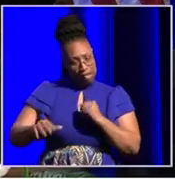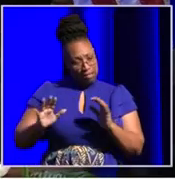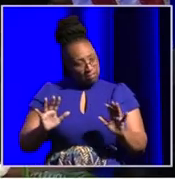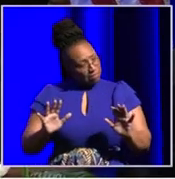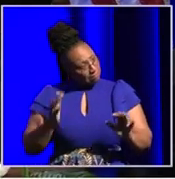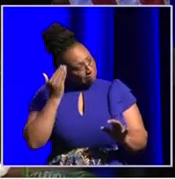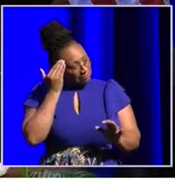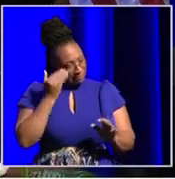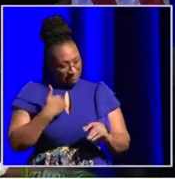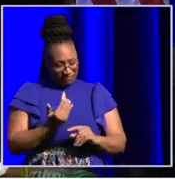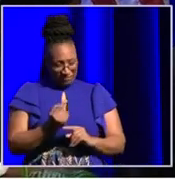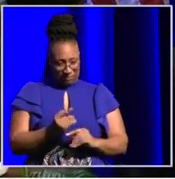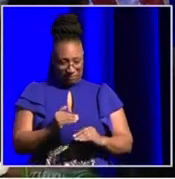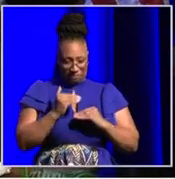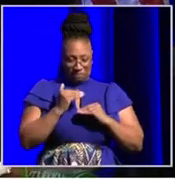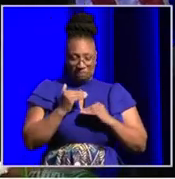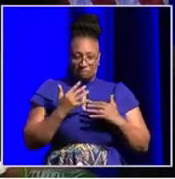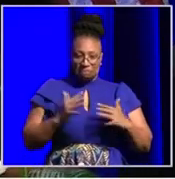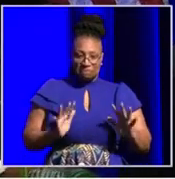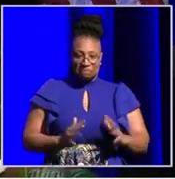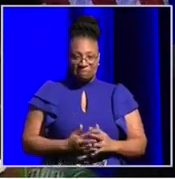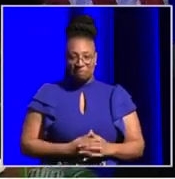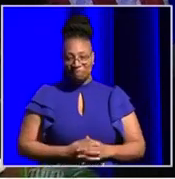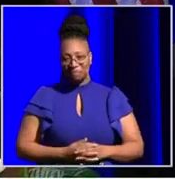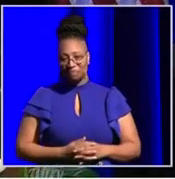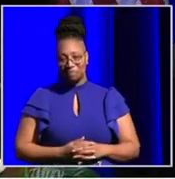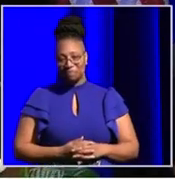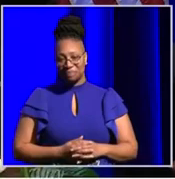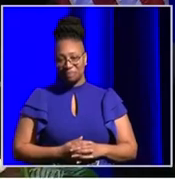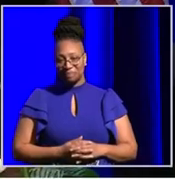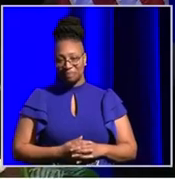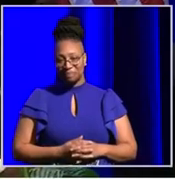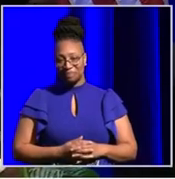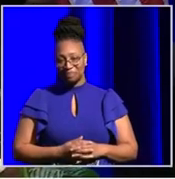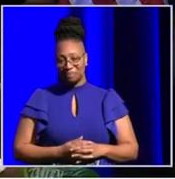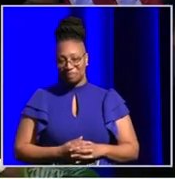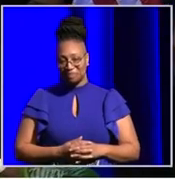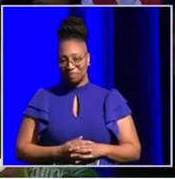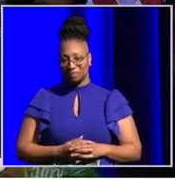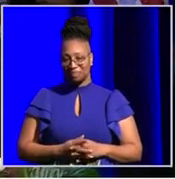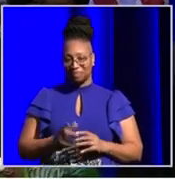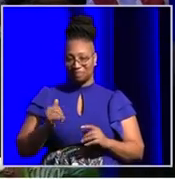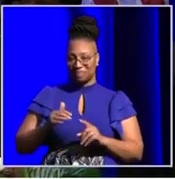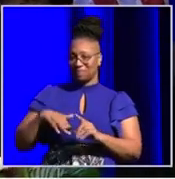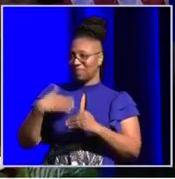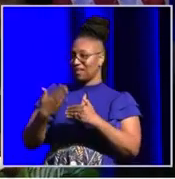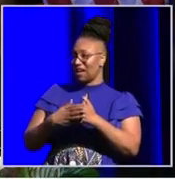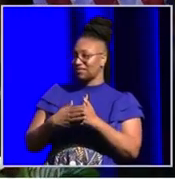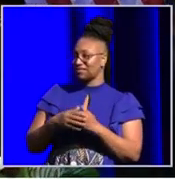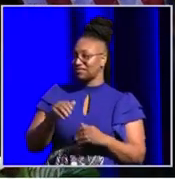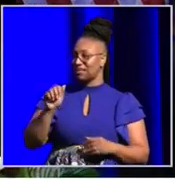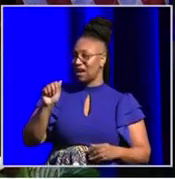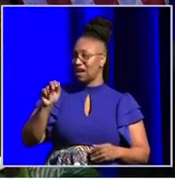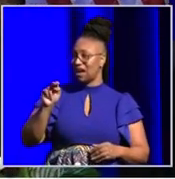Next up is the Honorable Anita D. Bonds, Council Member at Large. What